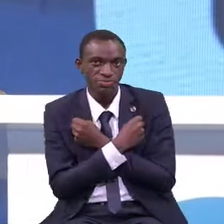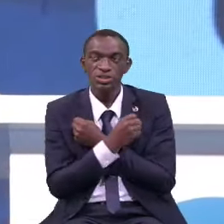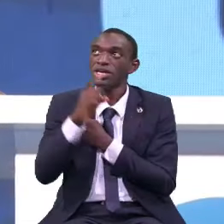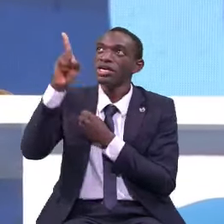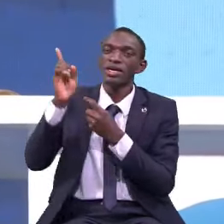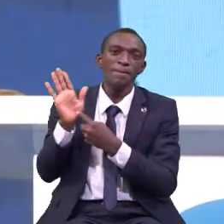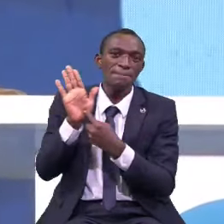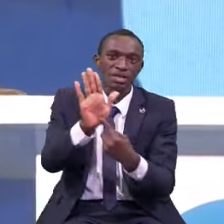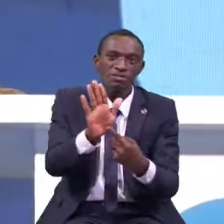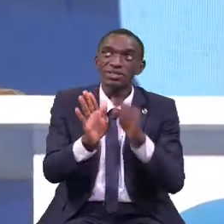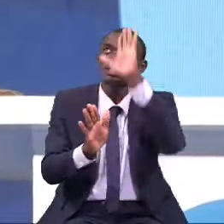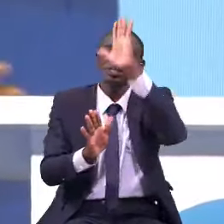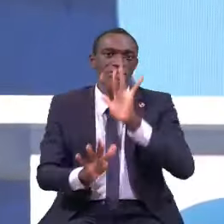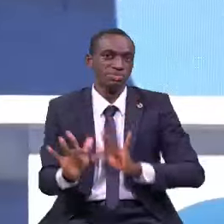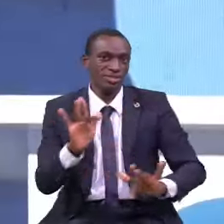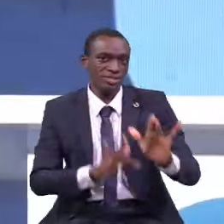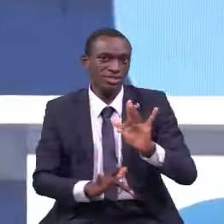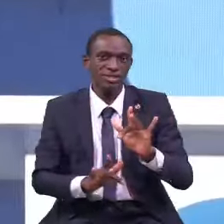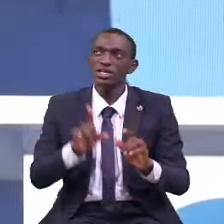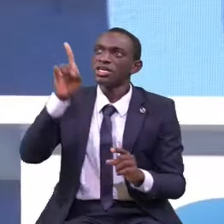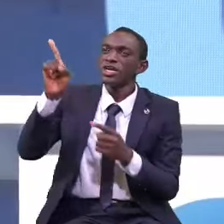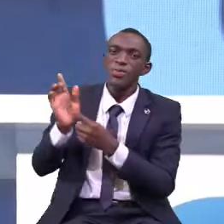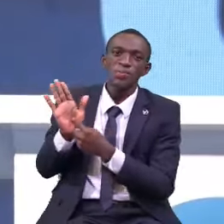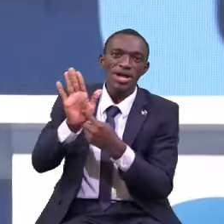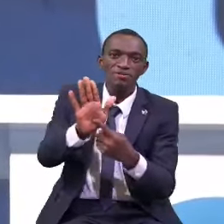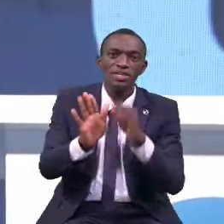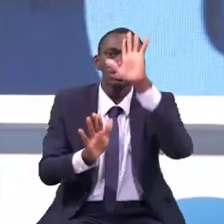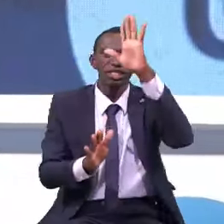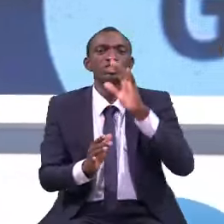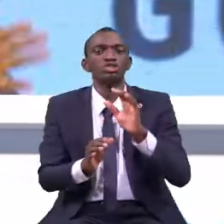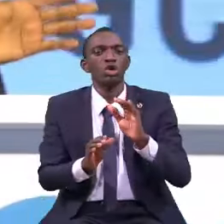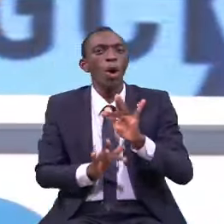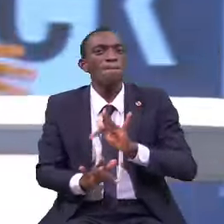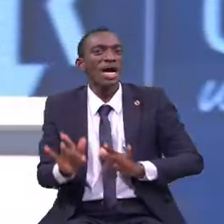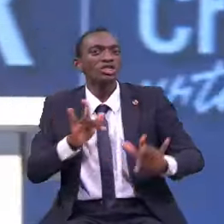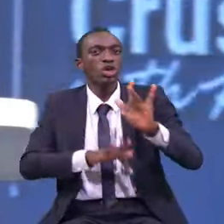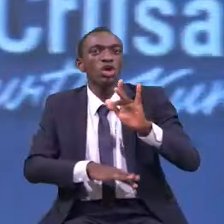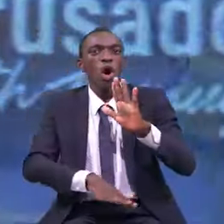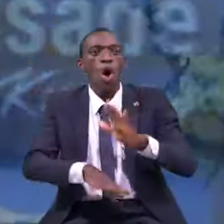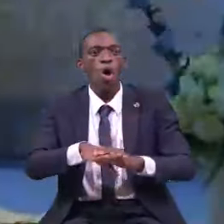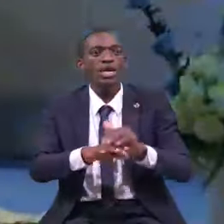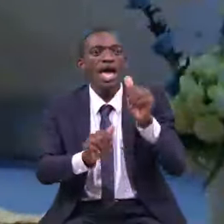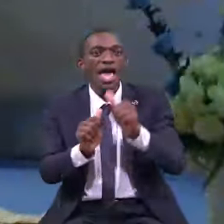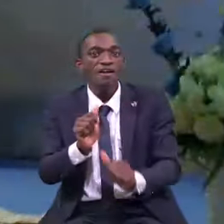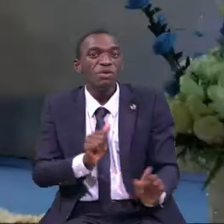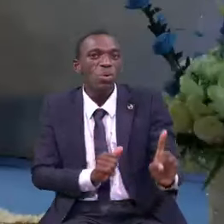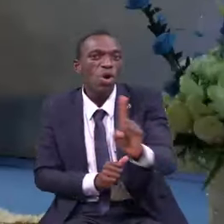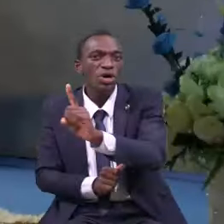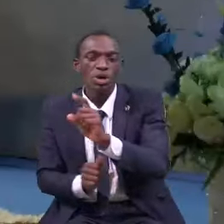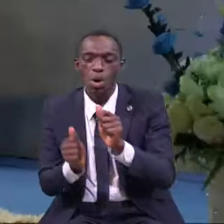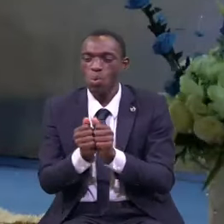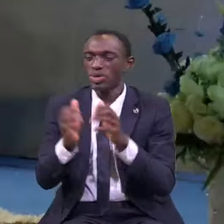mercy. He manifests his compassion on everyone without